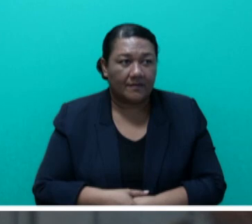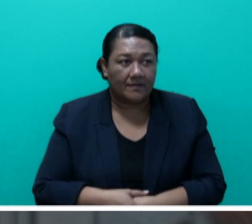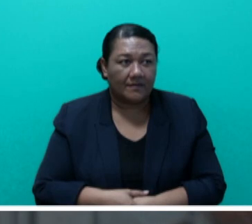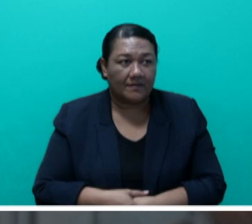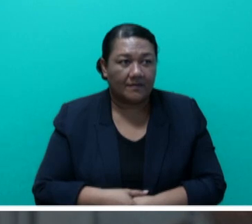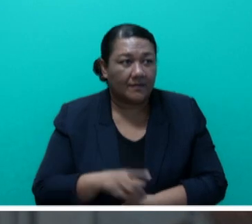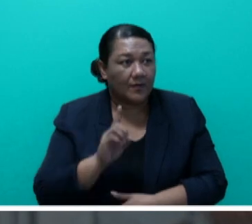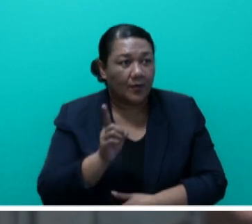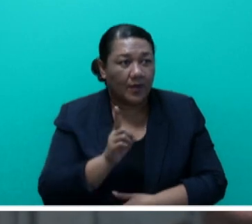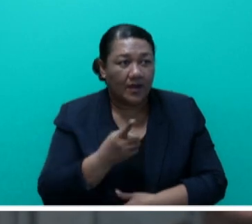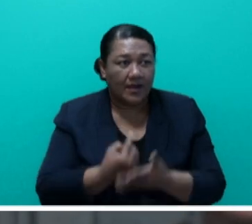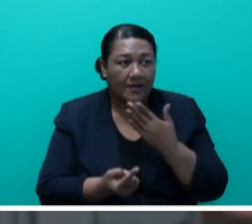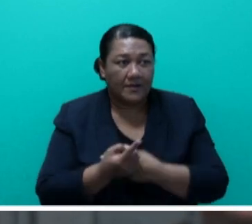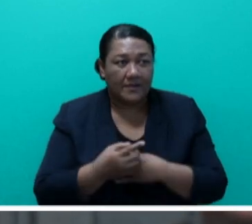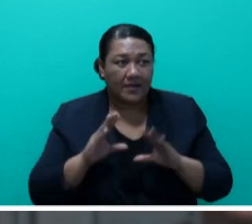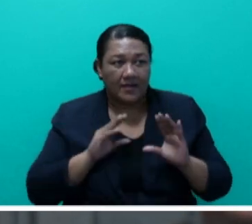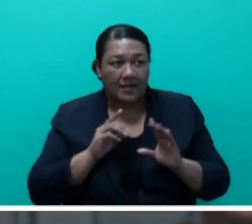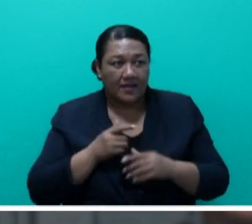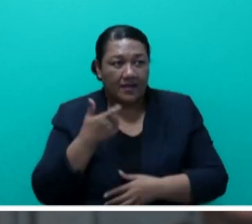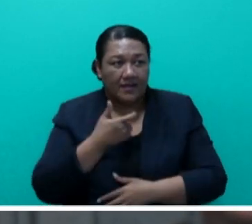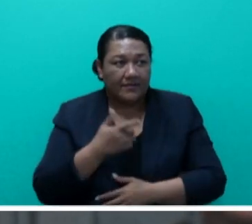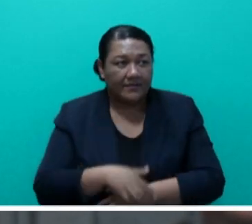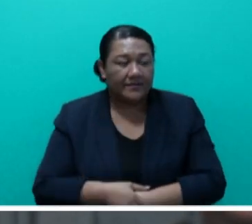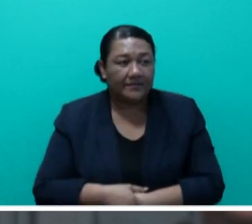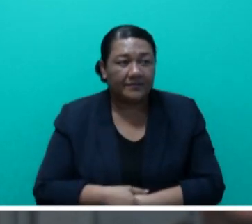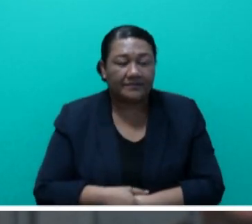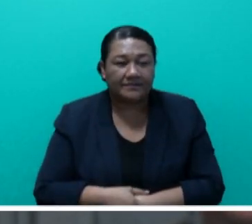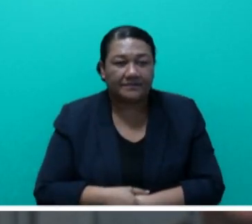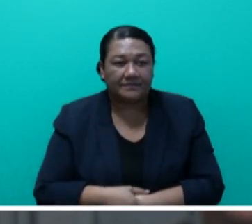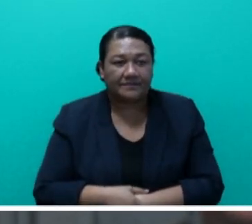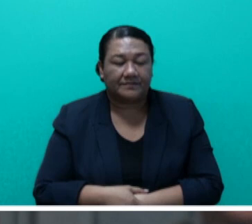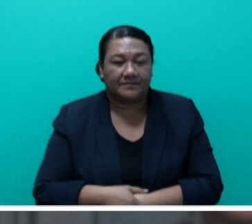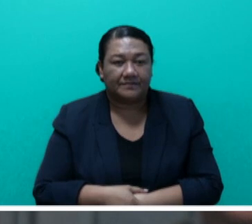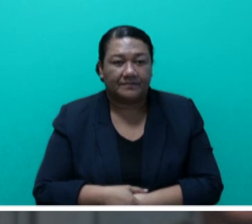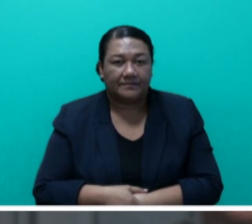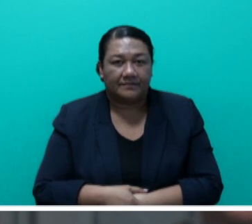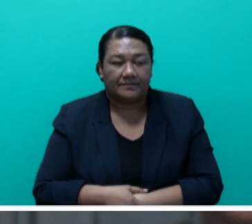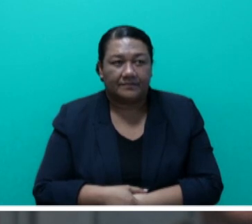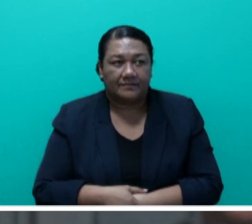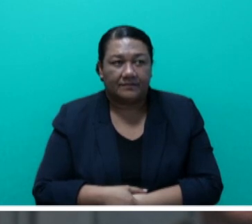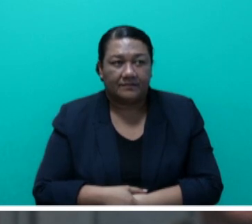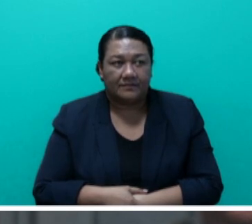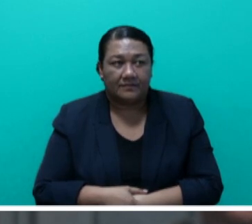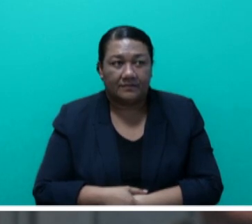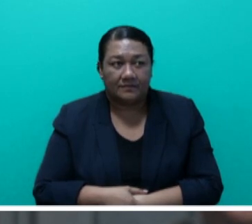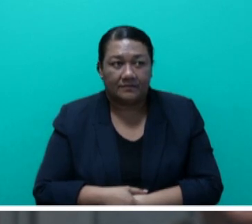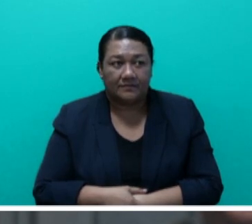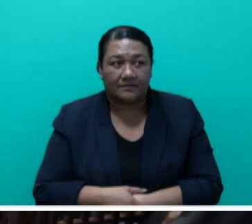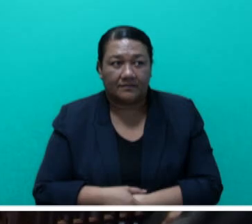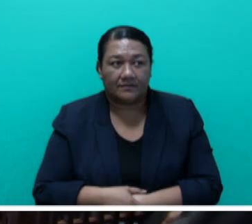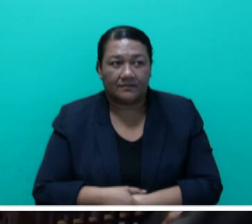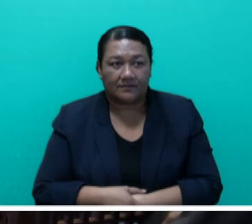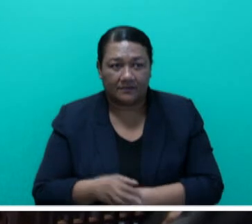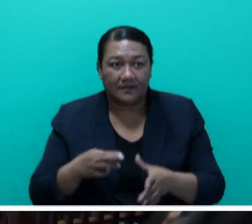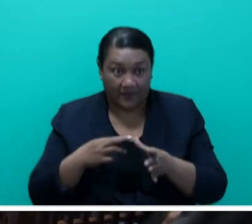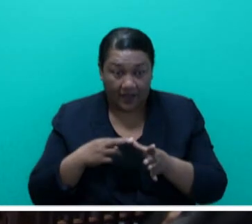No, you tell me why you want to refer to it later. You don't have the answers with you, eh? That's all.